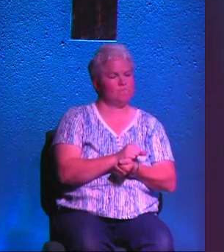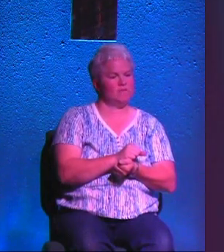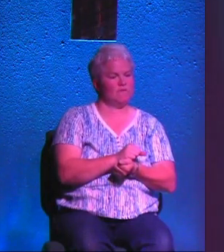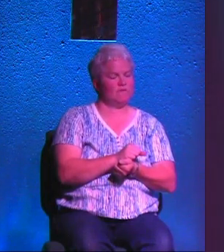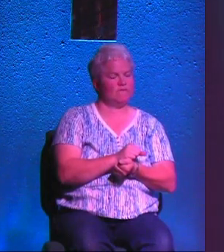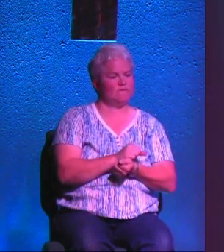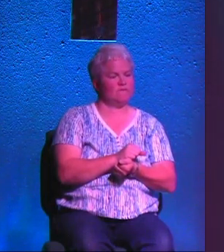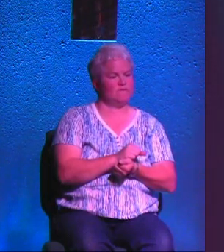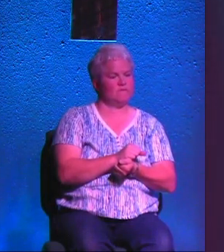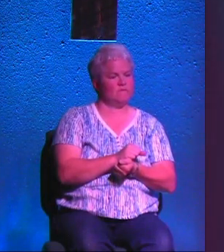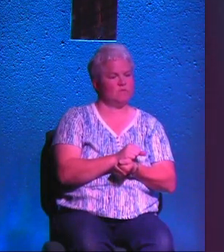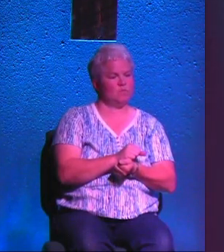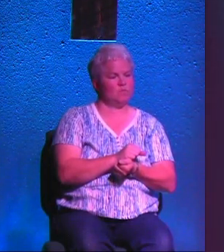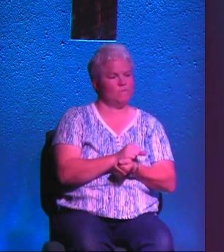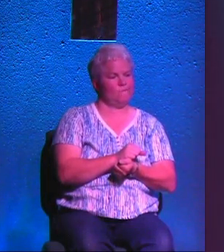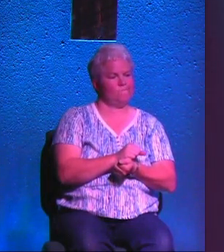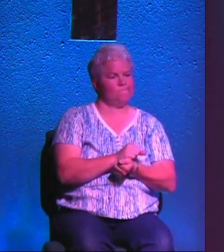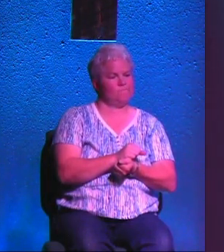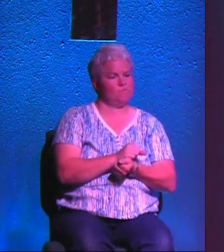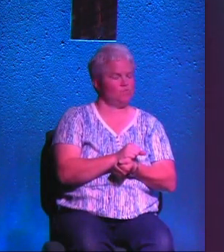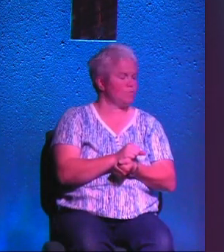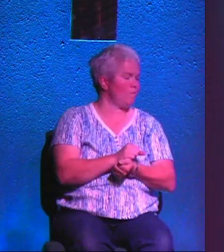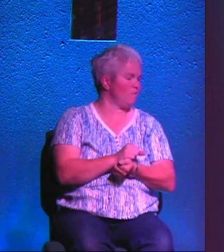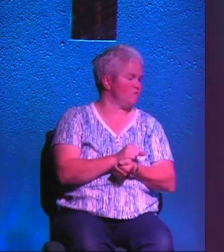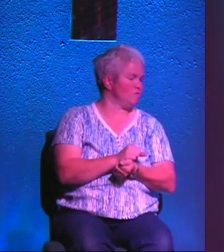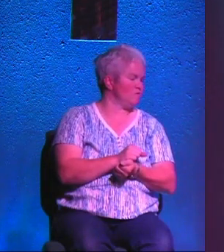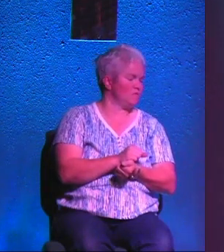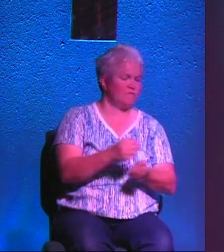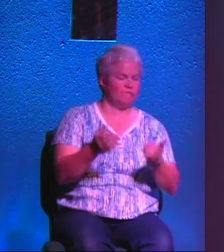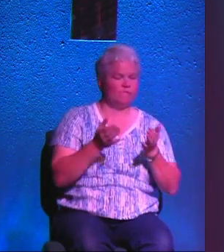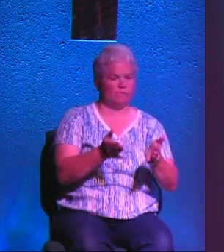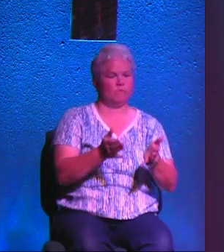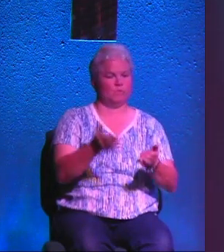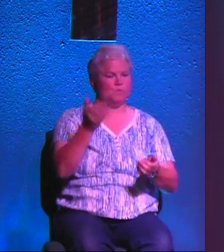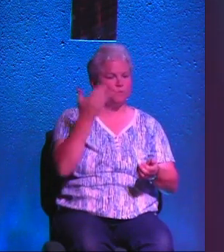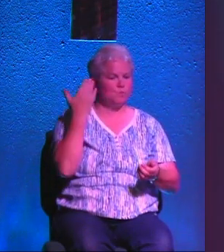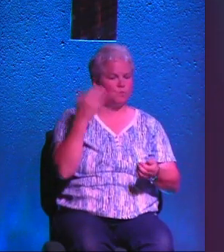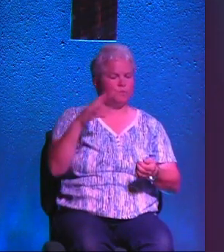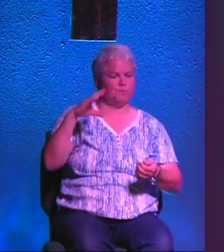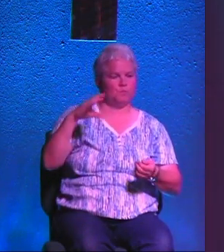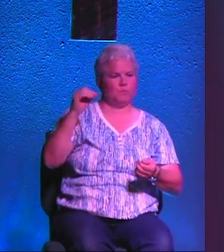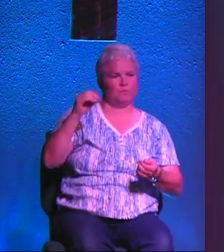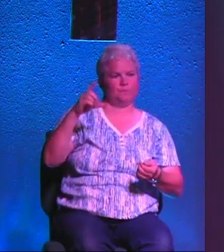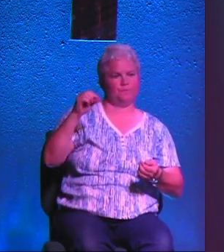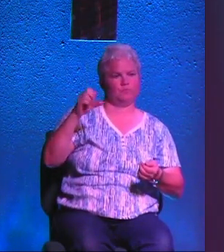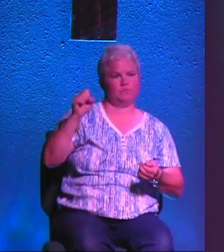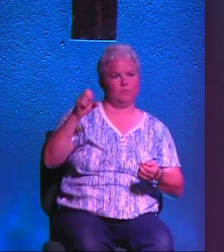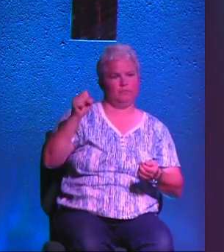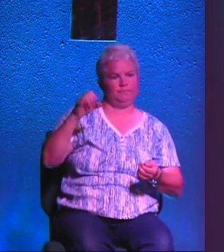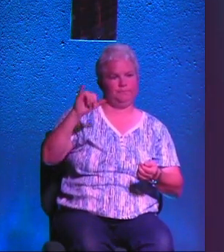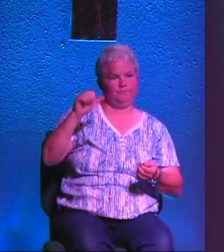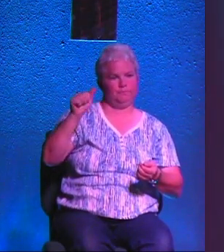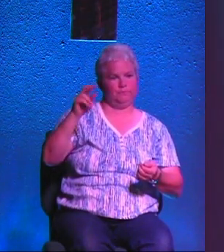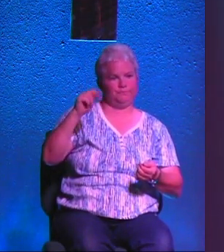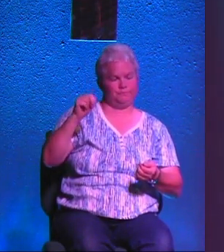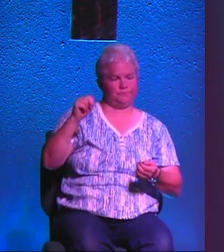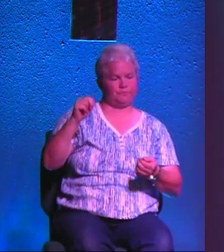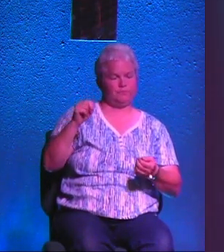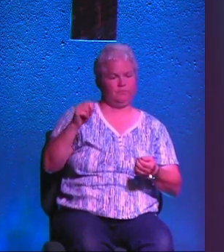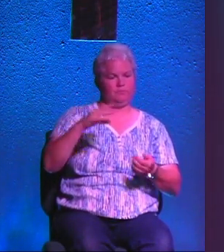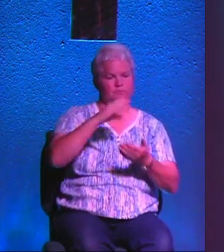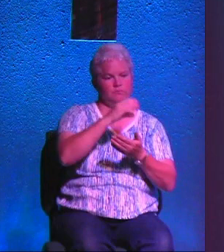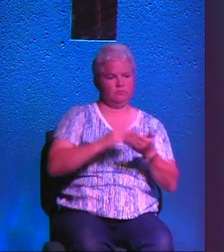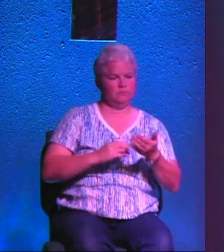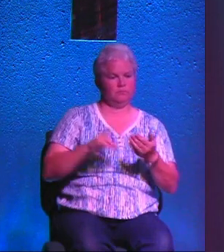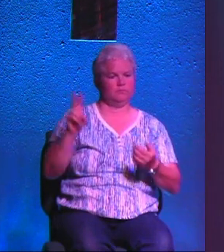little outside of Scripture. We need to bring them back to really Colossians chapter 2 and go through the